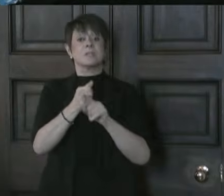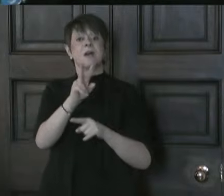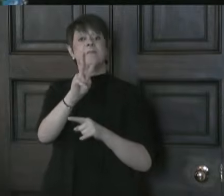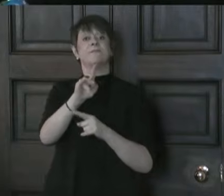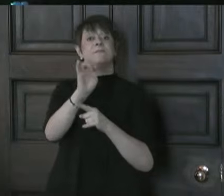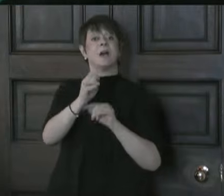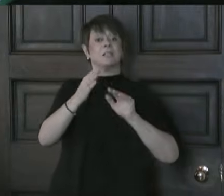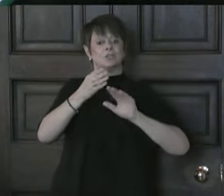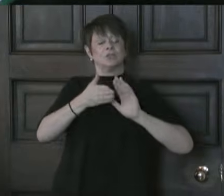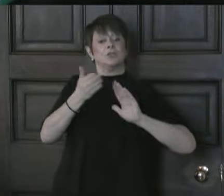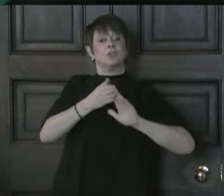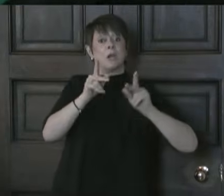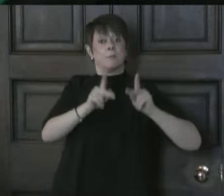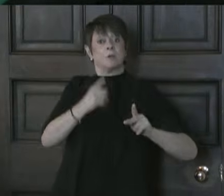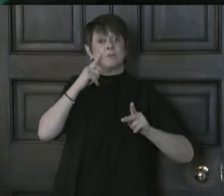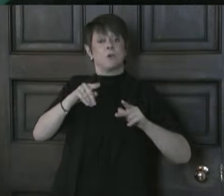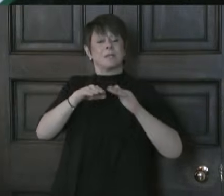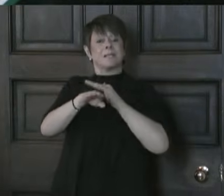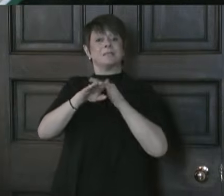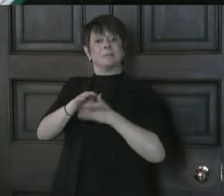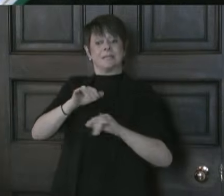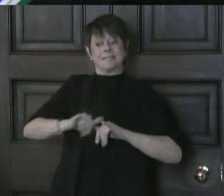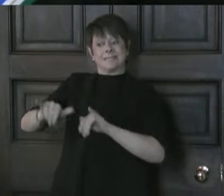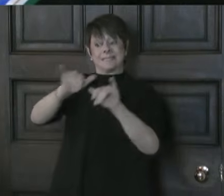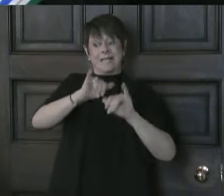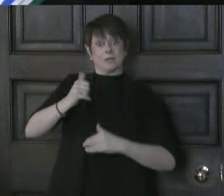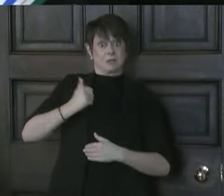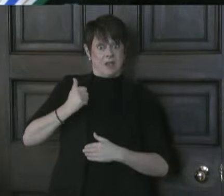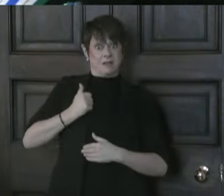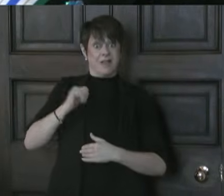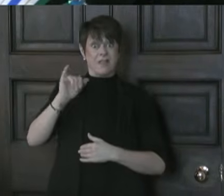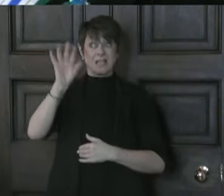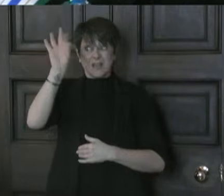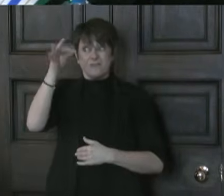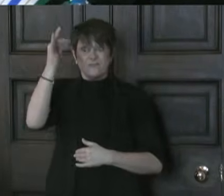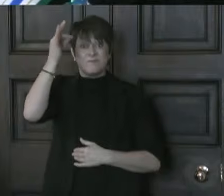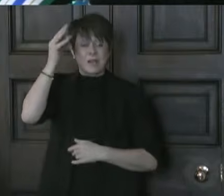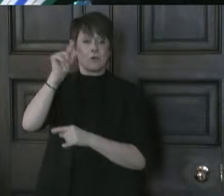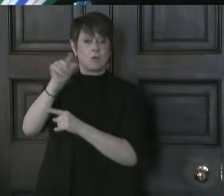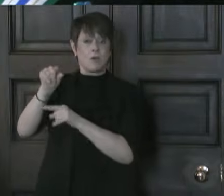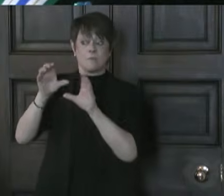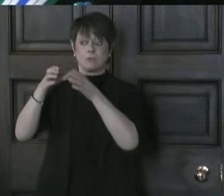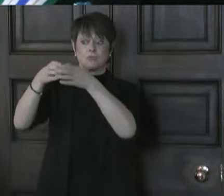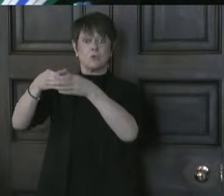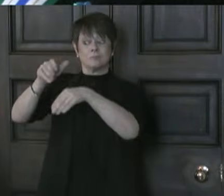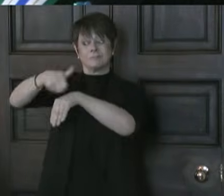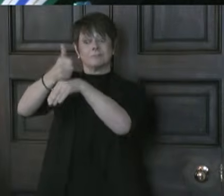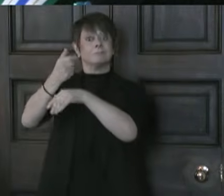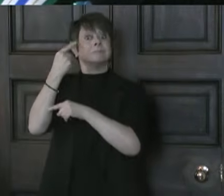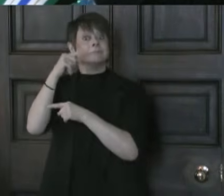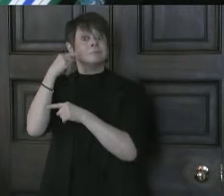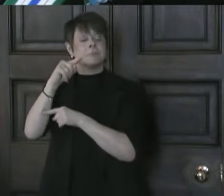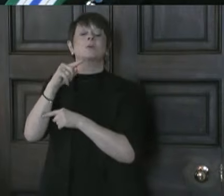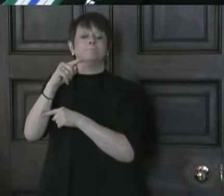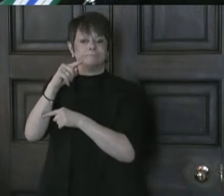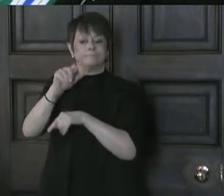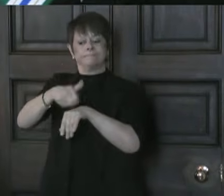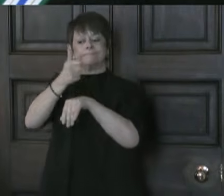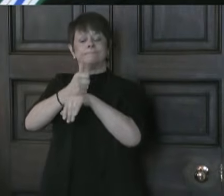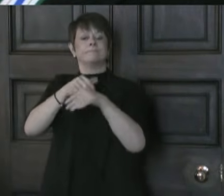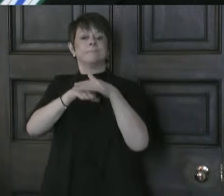of Accessibility Standards Canada, a federal government corporation established to develop accessibility